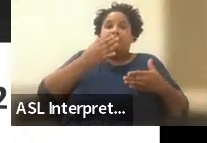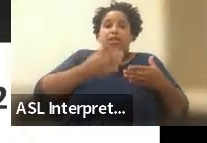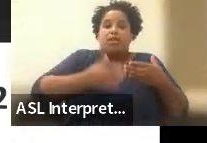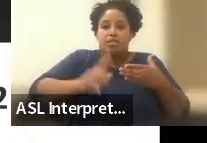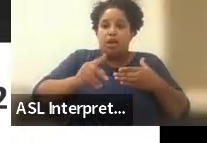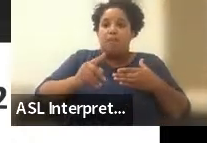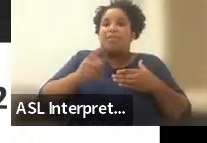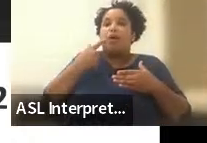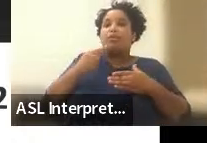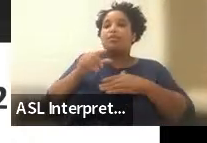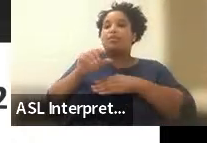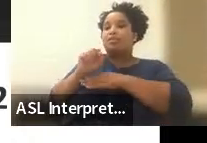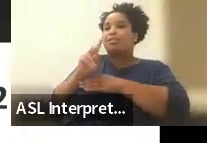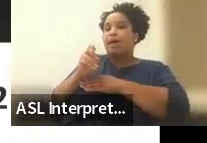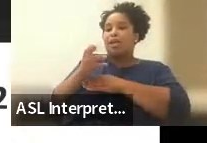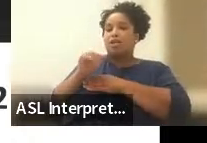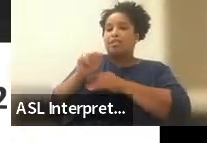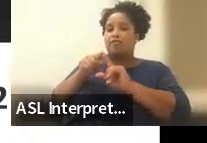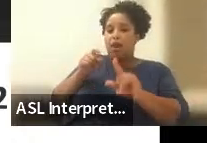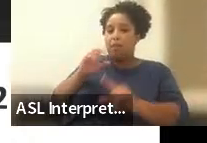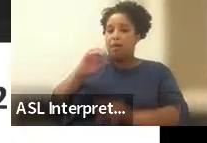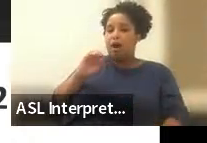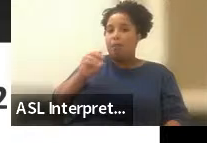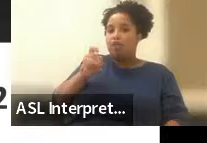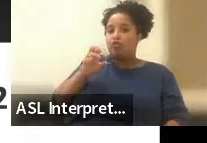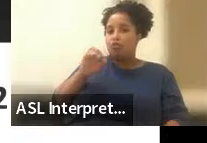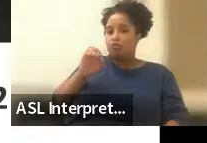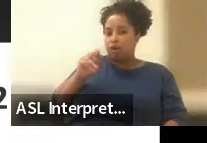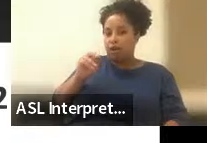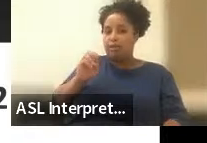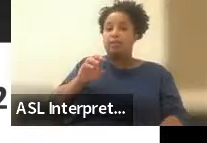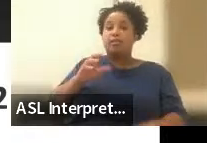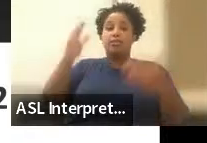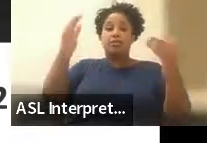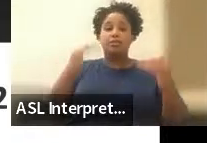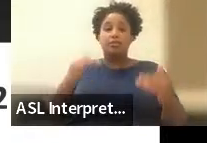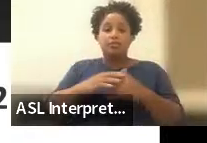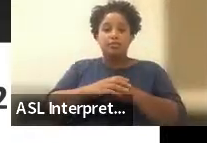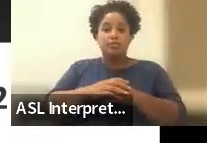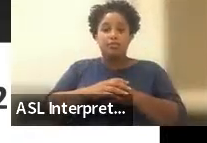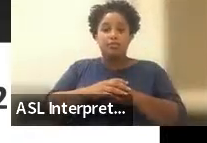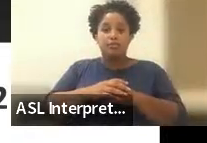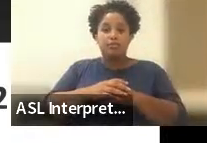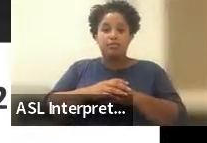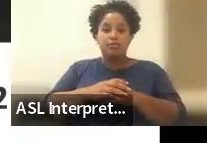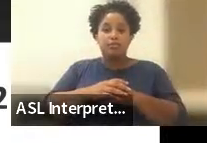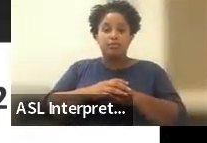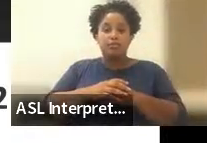of Omicron that we saw. The next slide.